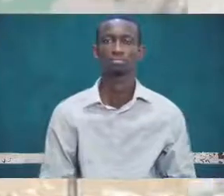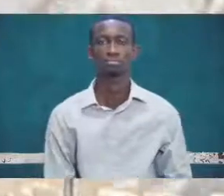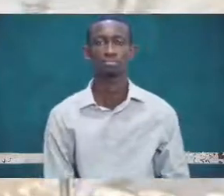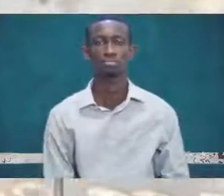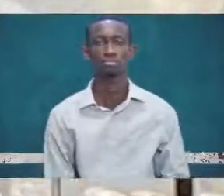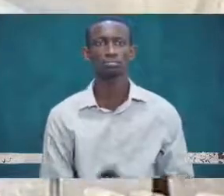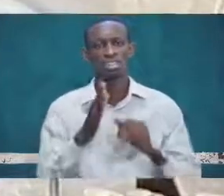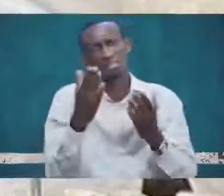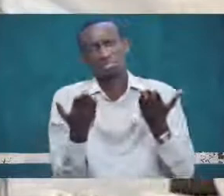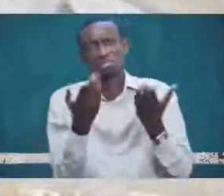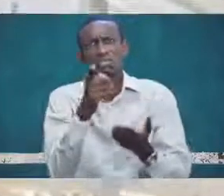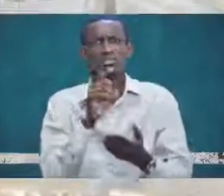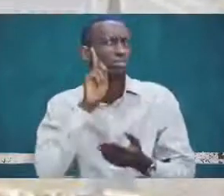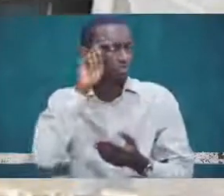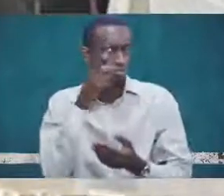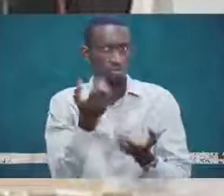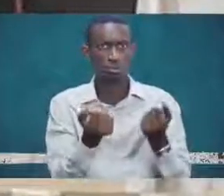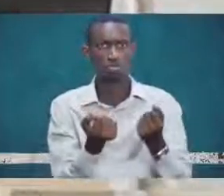that you have this.